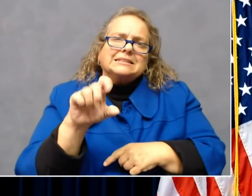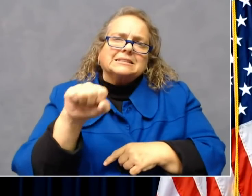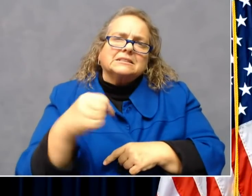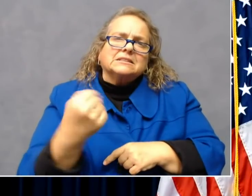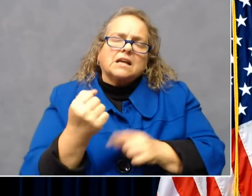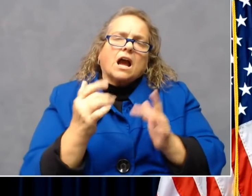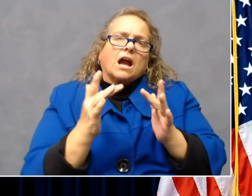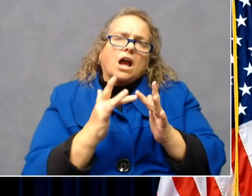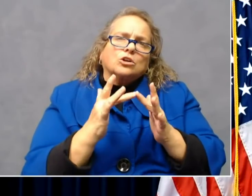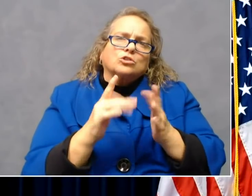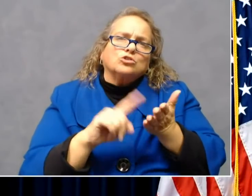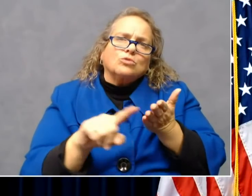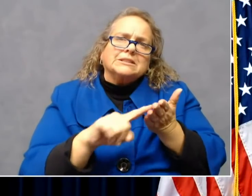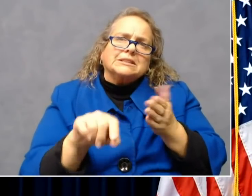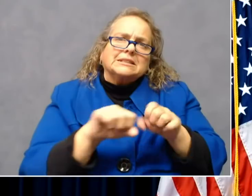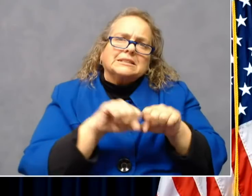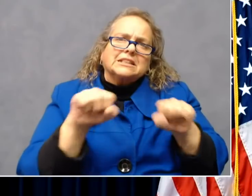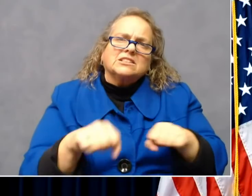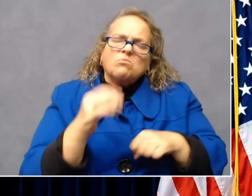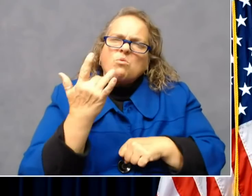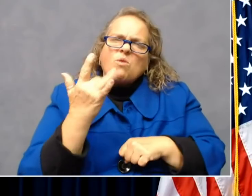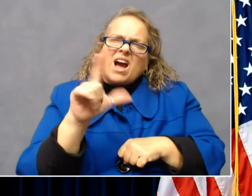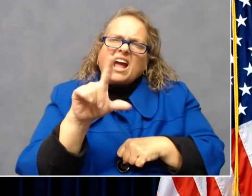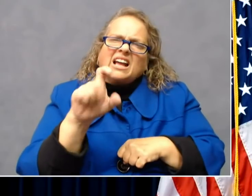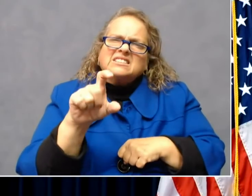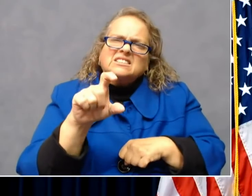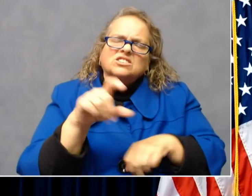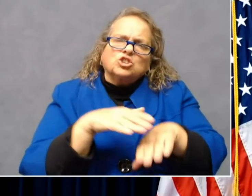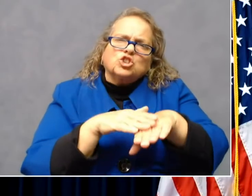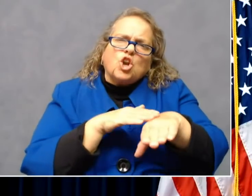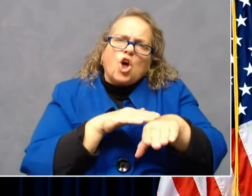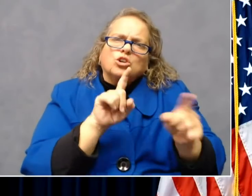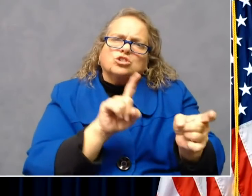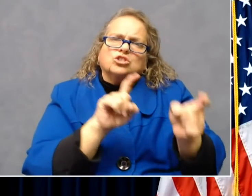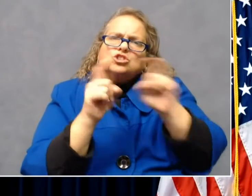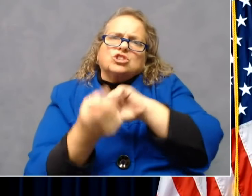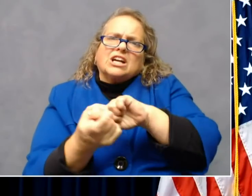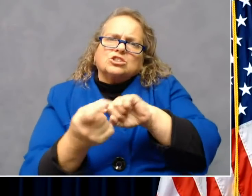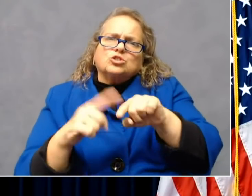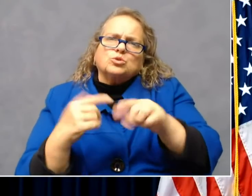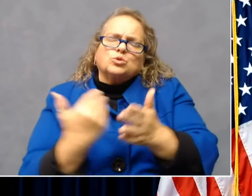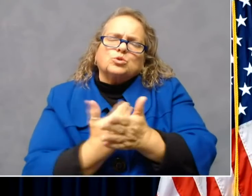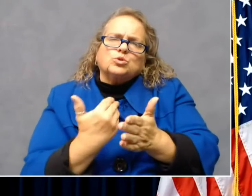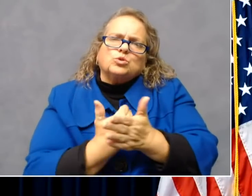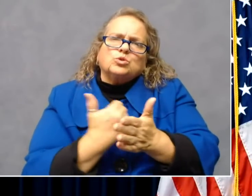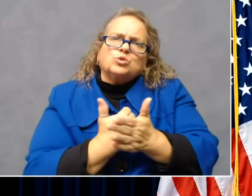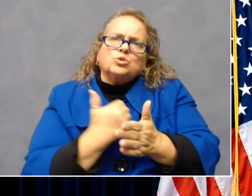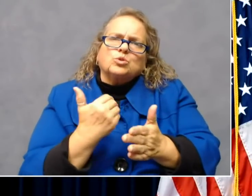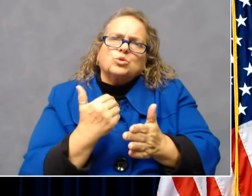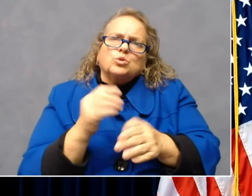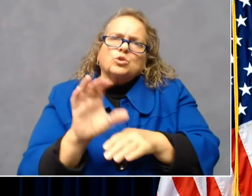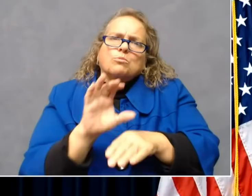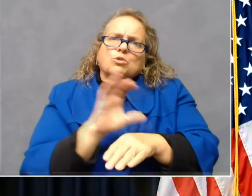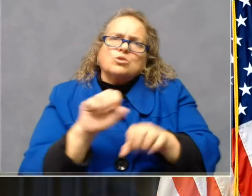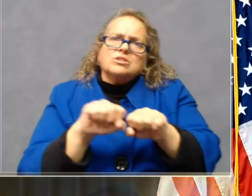are they now switching over, and were there any issues with their data because they weren't using that system?